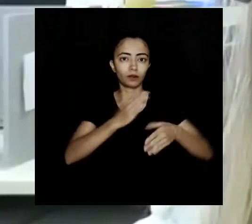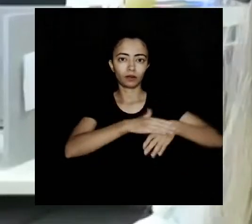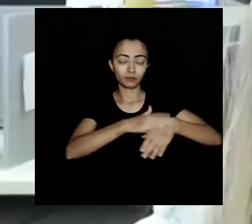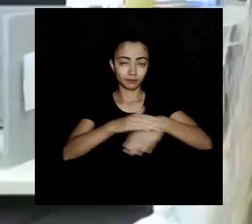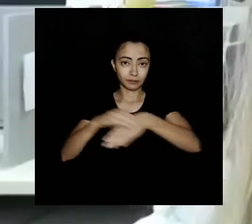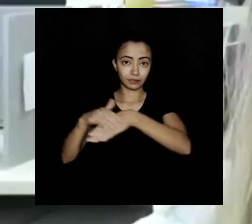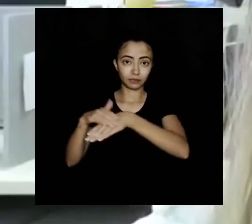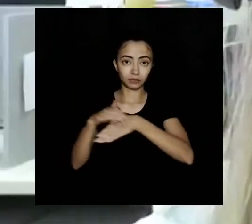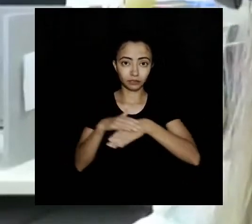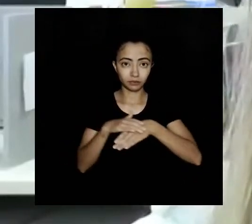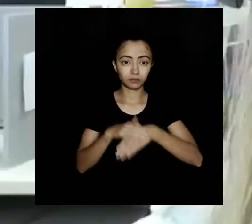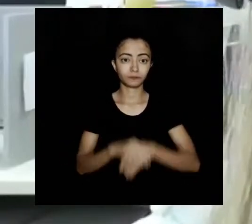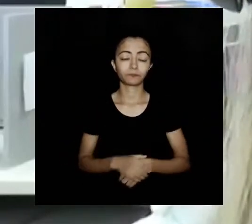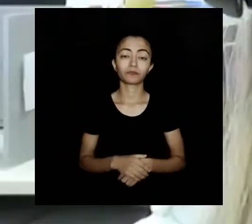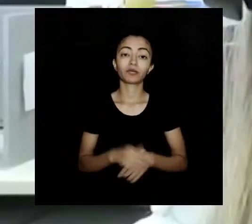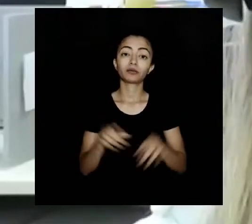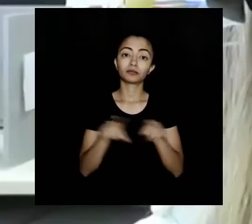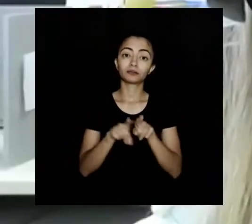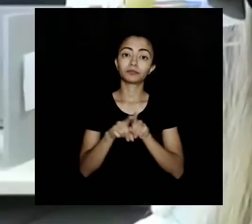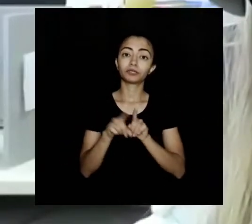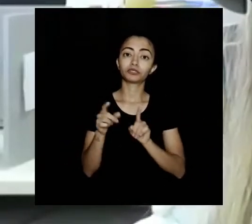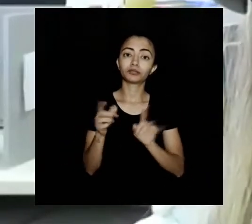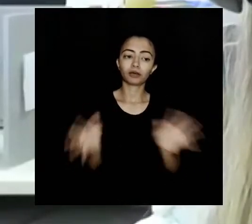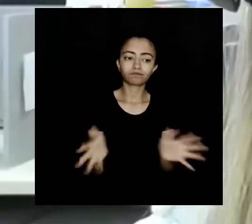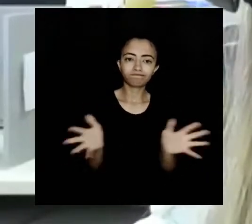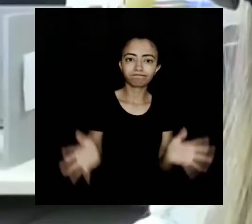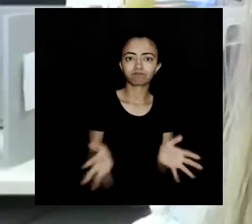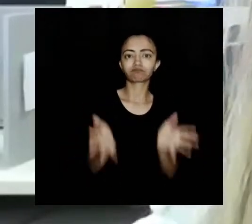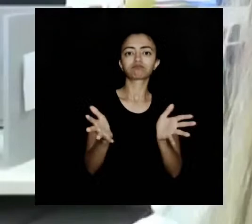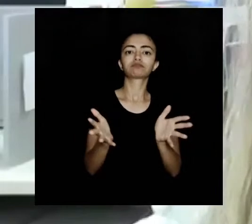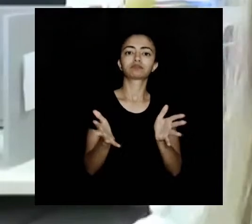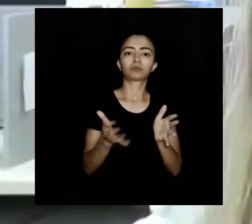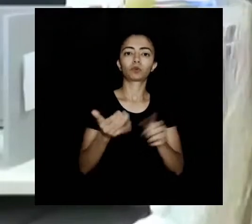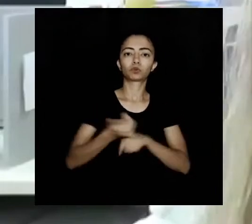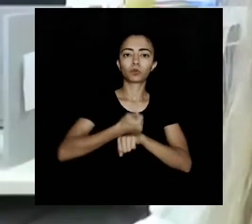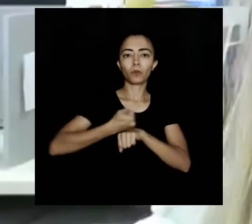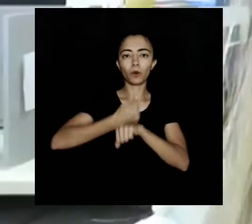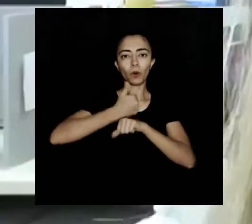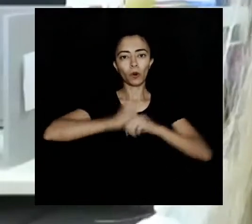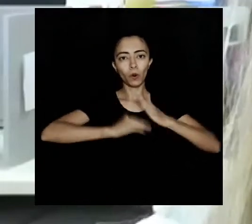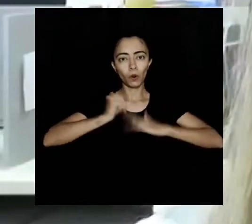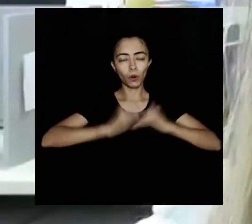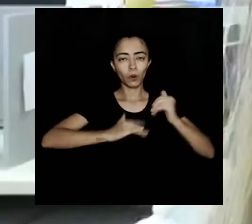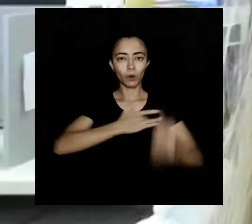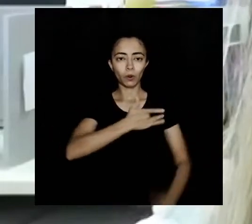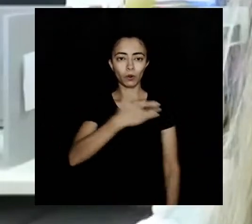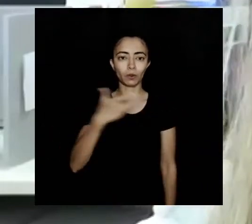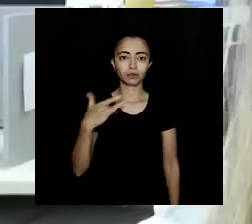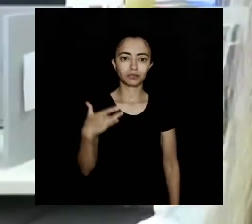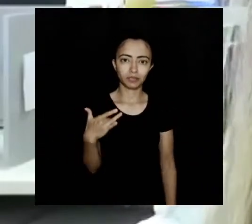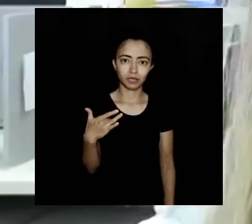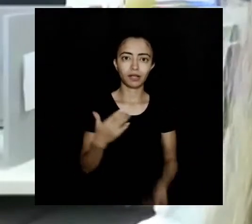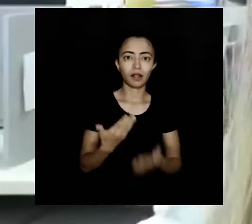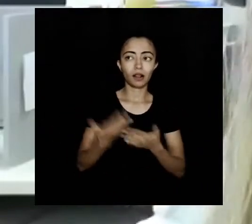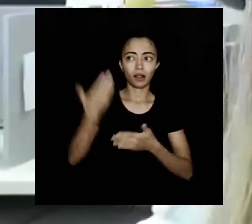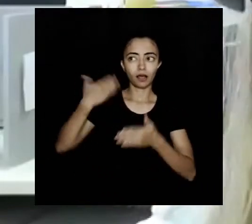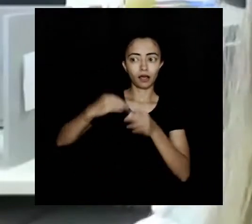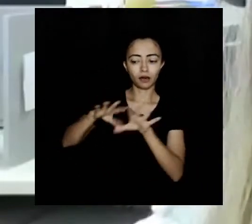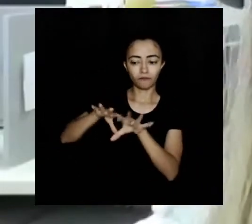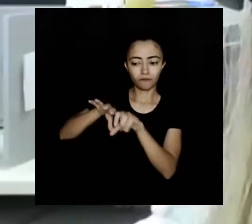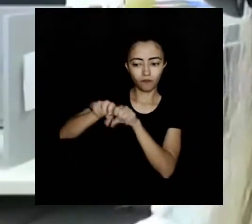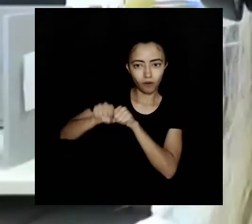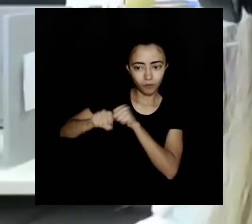estar sensibilizando os profissionais and de saúde, to make all the health professionals and providers